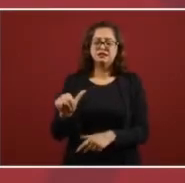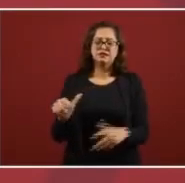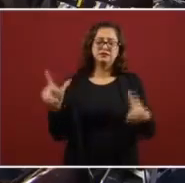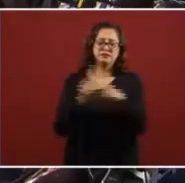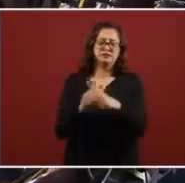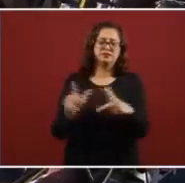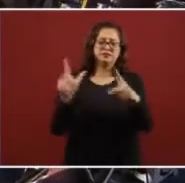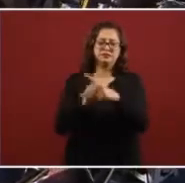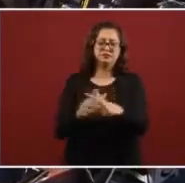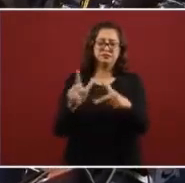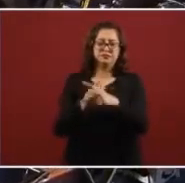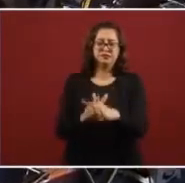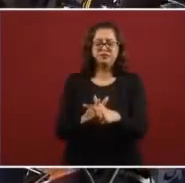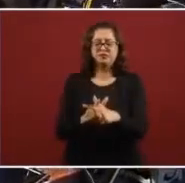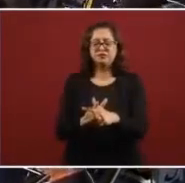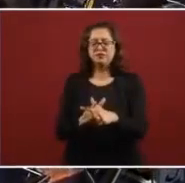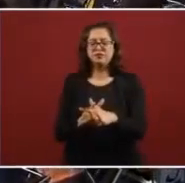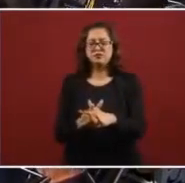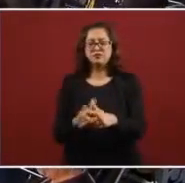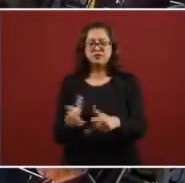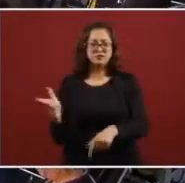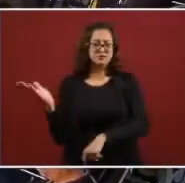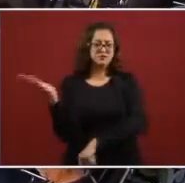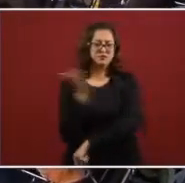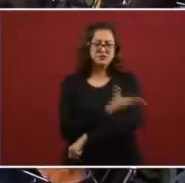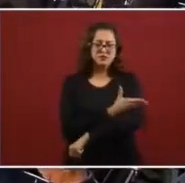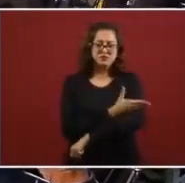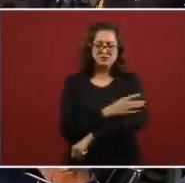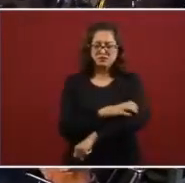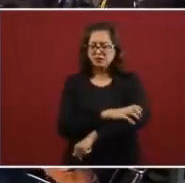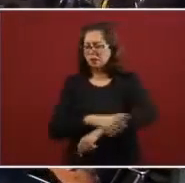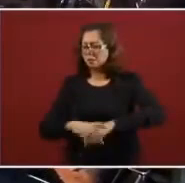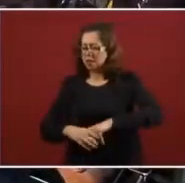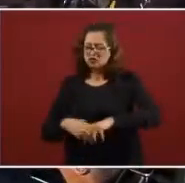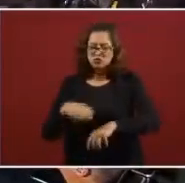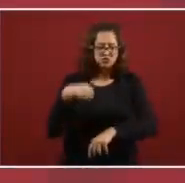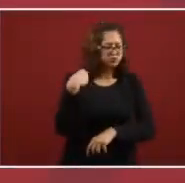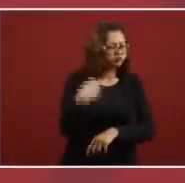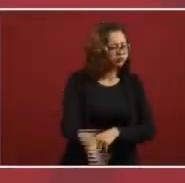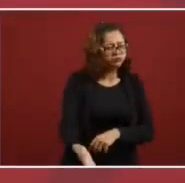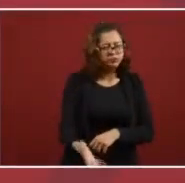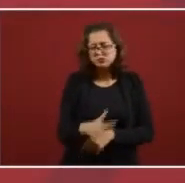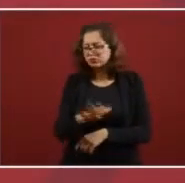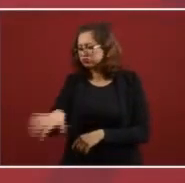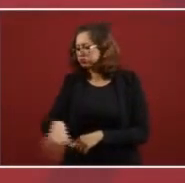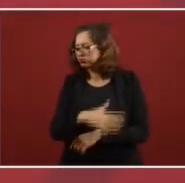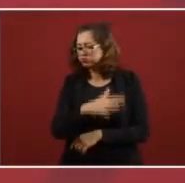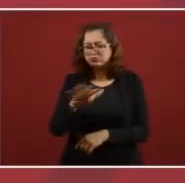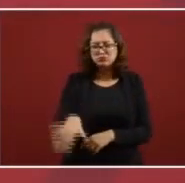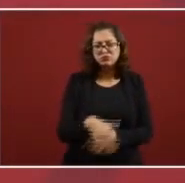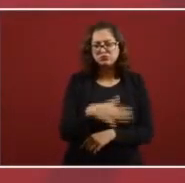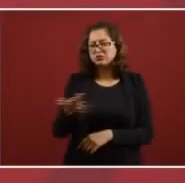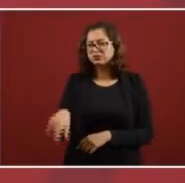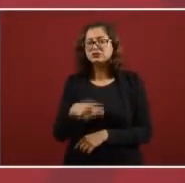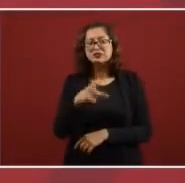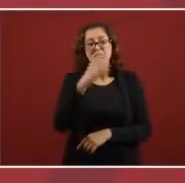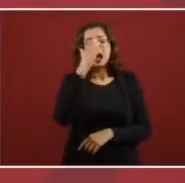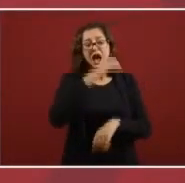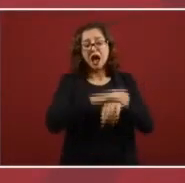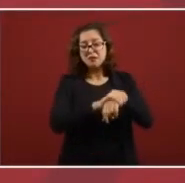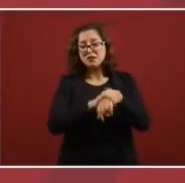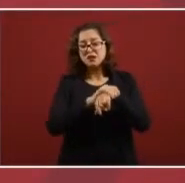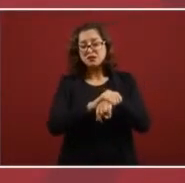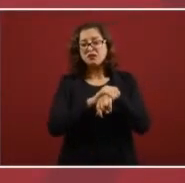el enfrentamiento con los villistas, no with the brazo, confrontation of Villas, Pancho Villa.